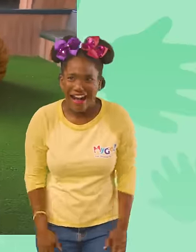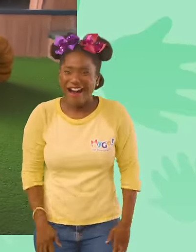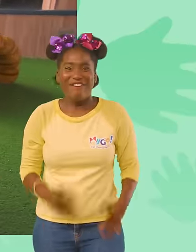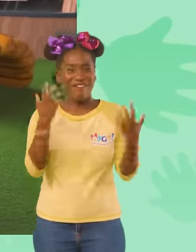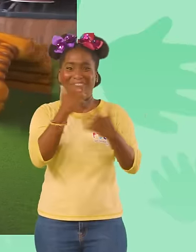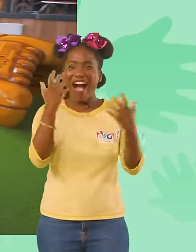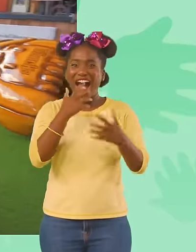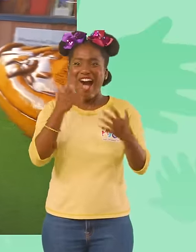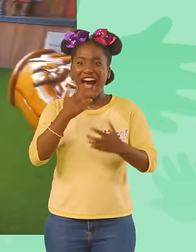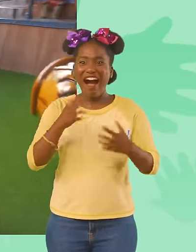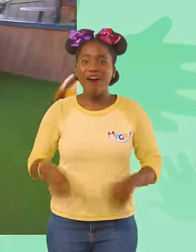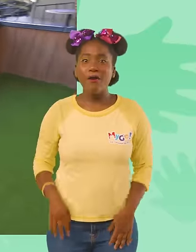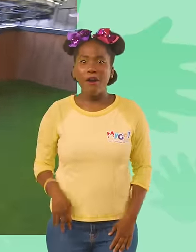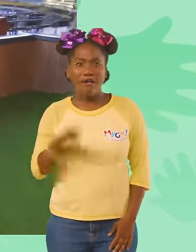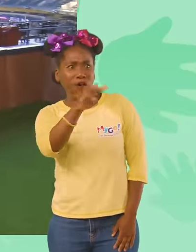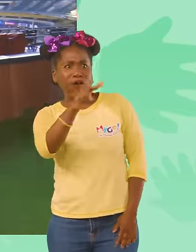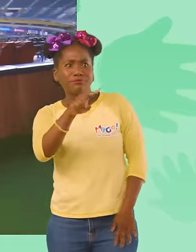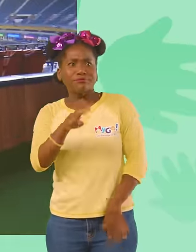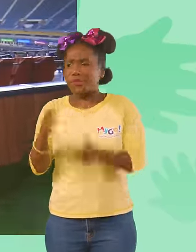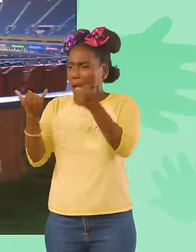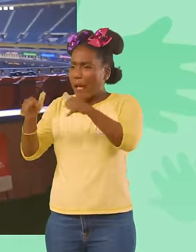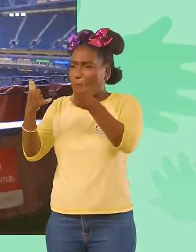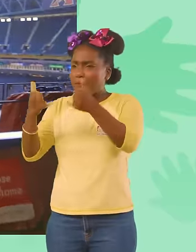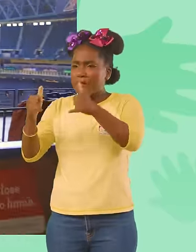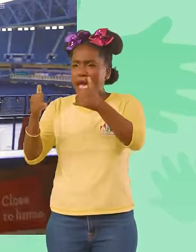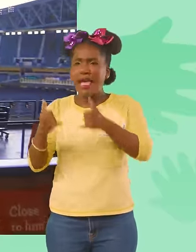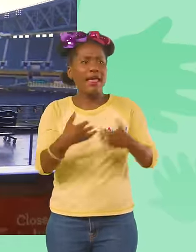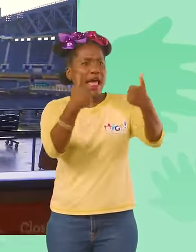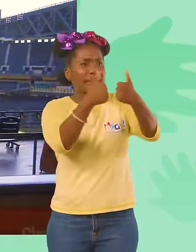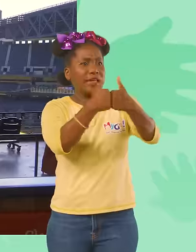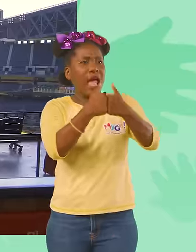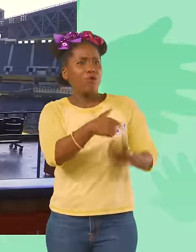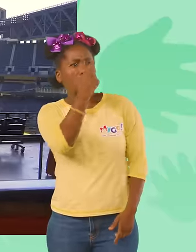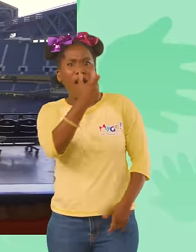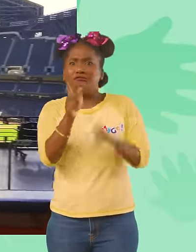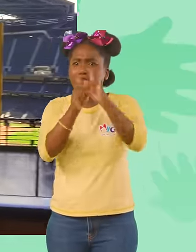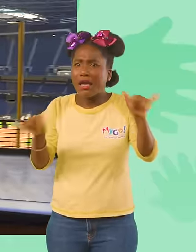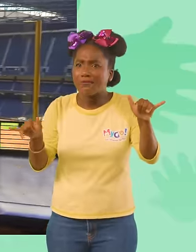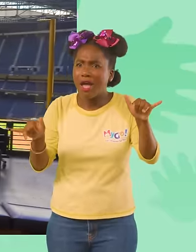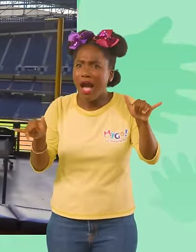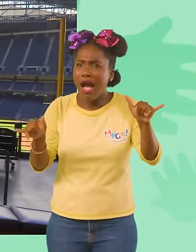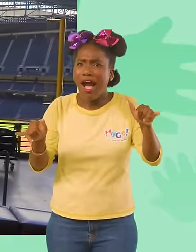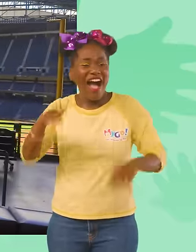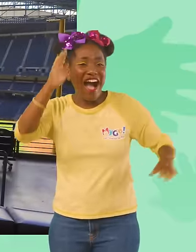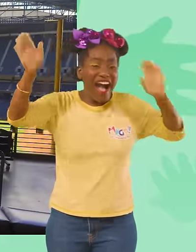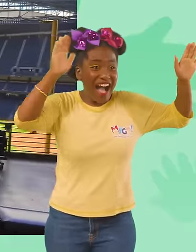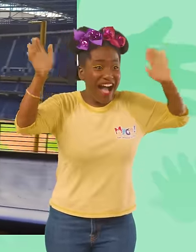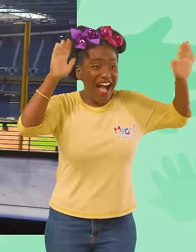Whoa. And look. While playing, you can even watch the baseball game. Hello down there.